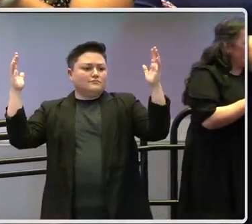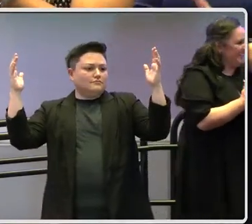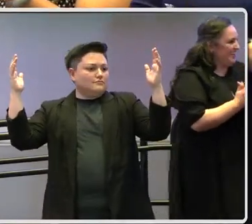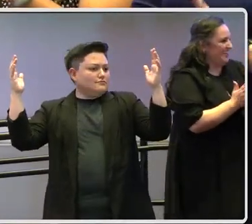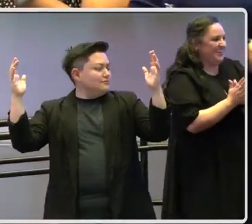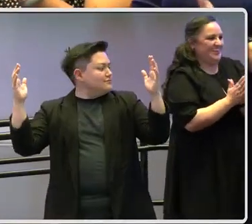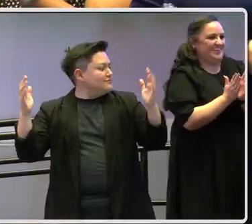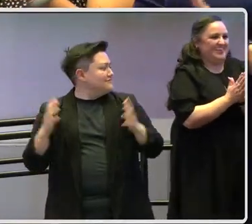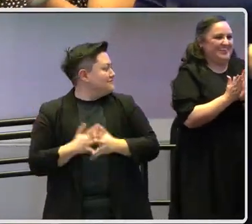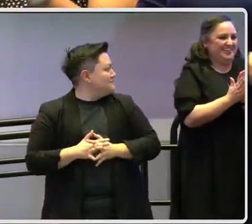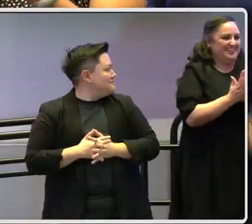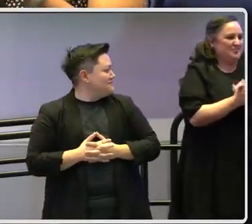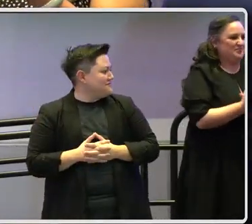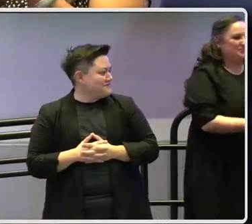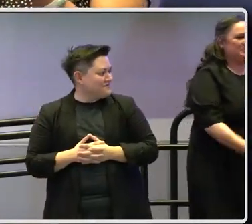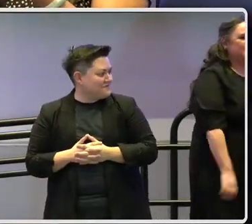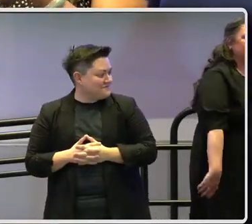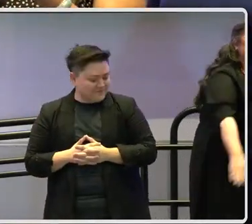Thank you.